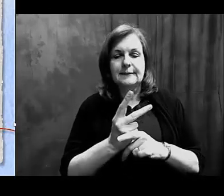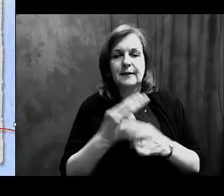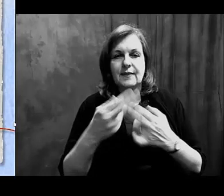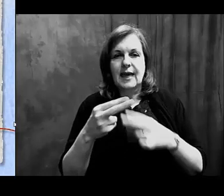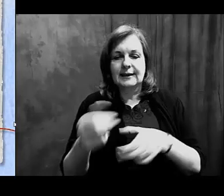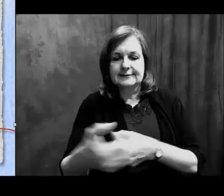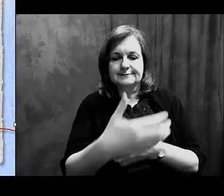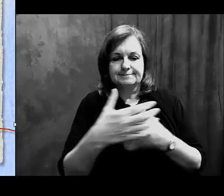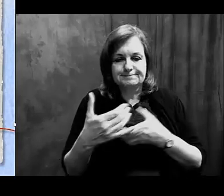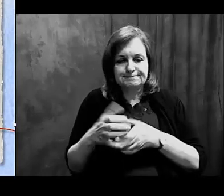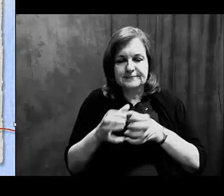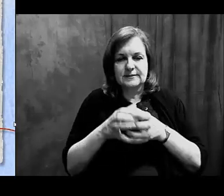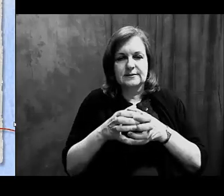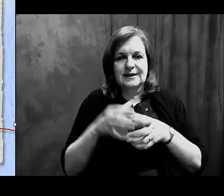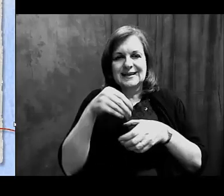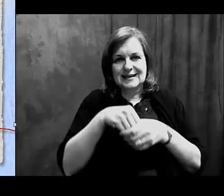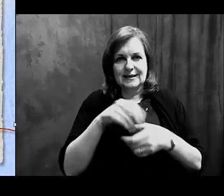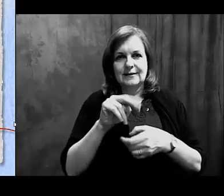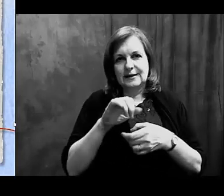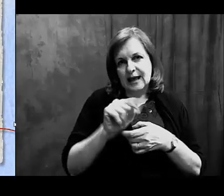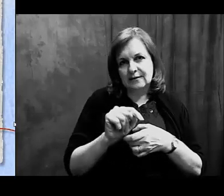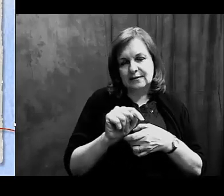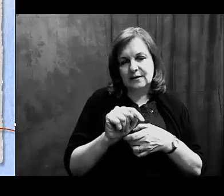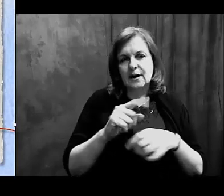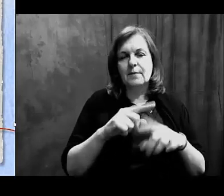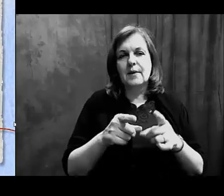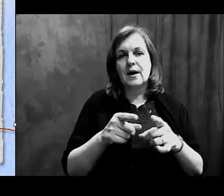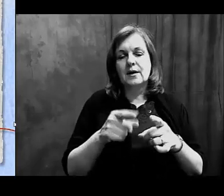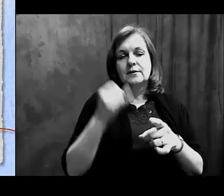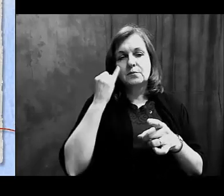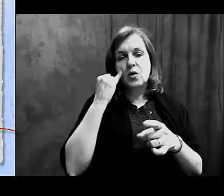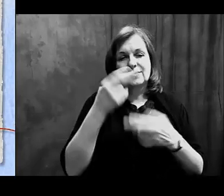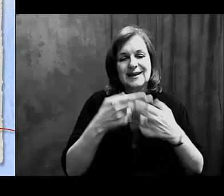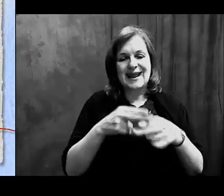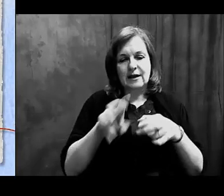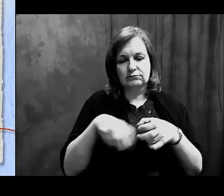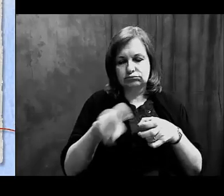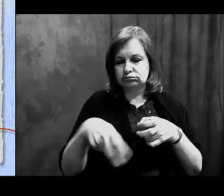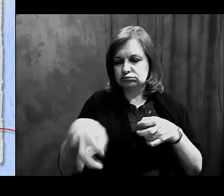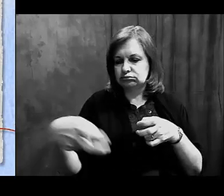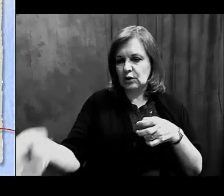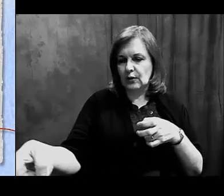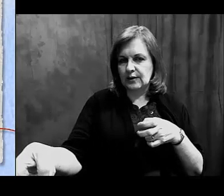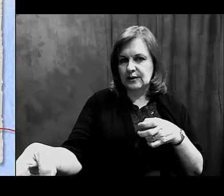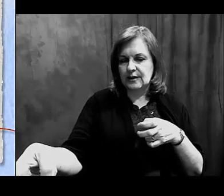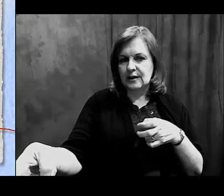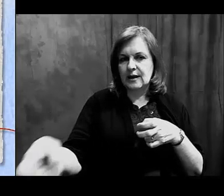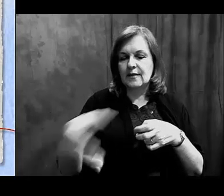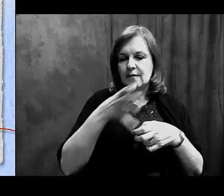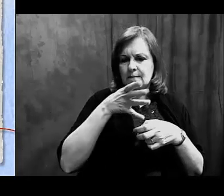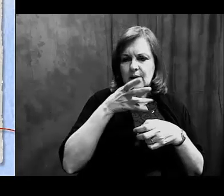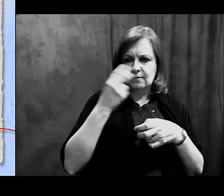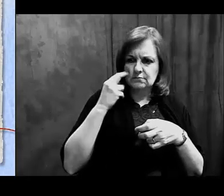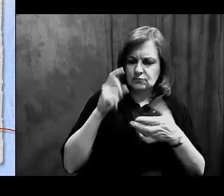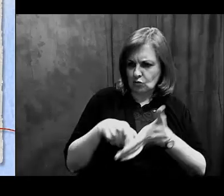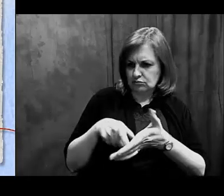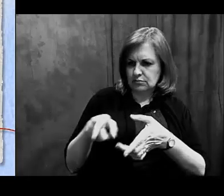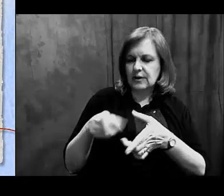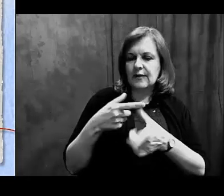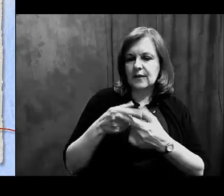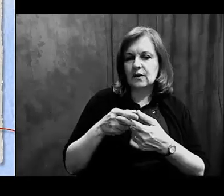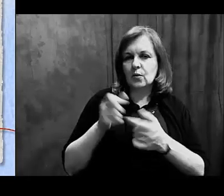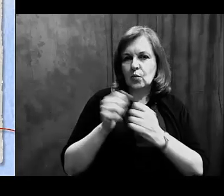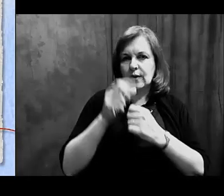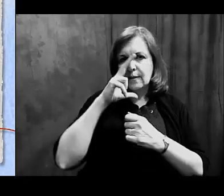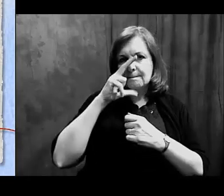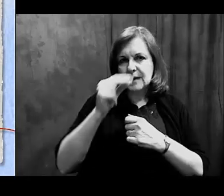eggs inside their nest. But it turns out that as soon as that egg is located outside of the nest, the mama goose